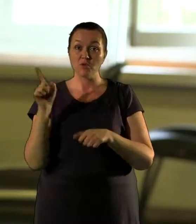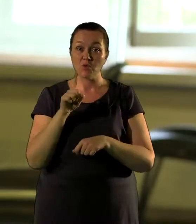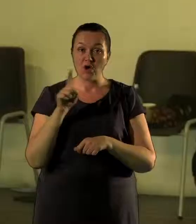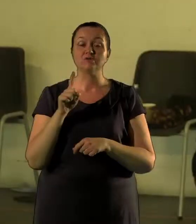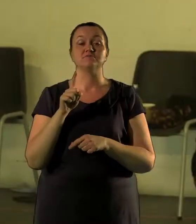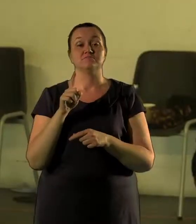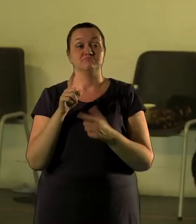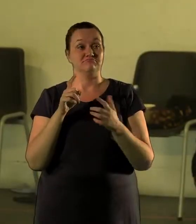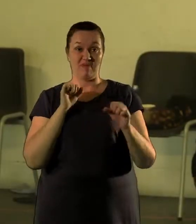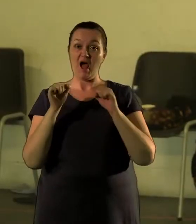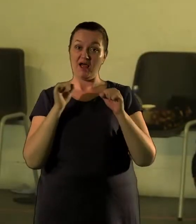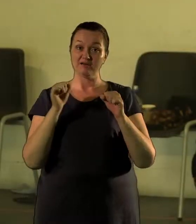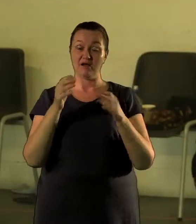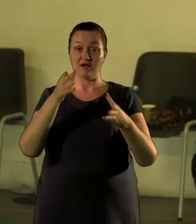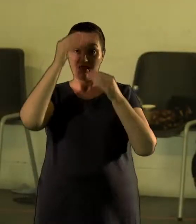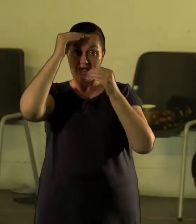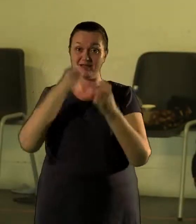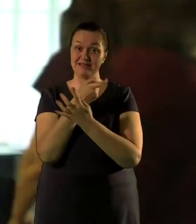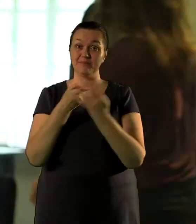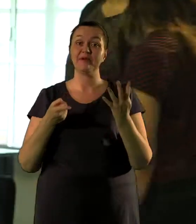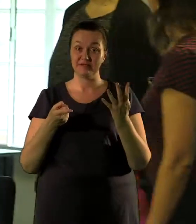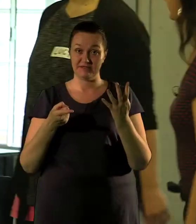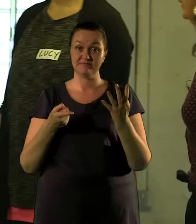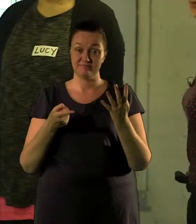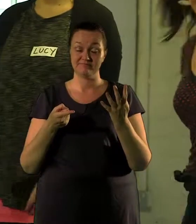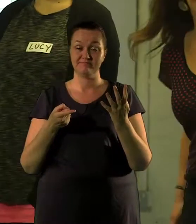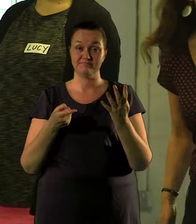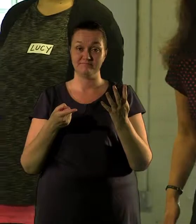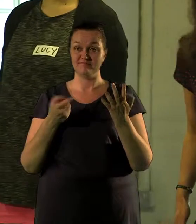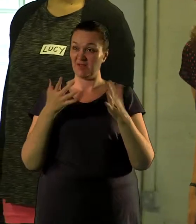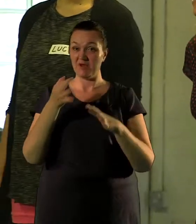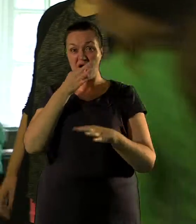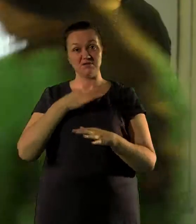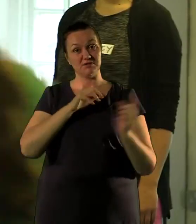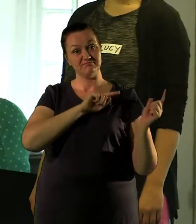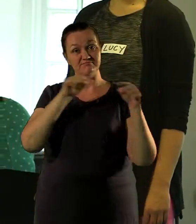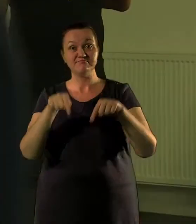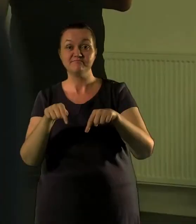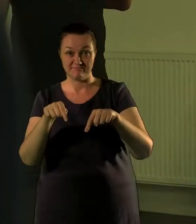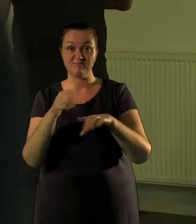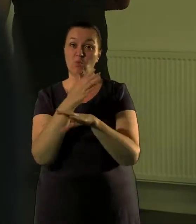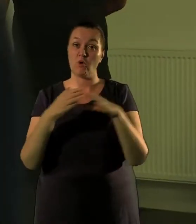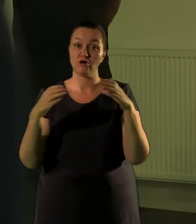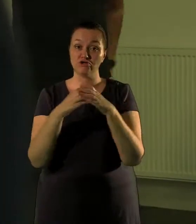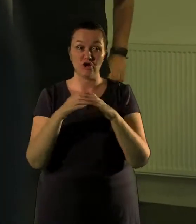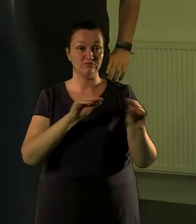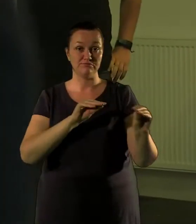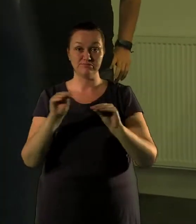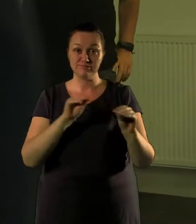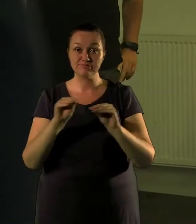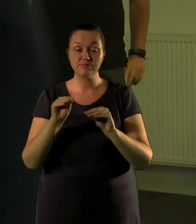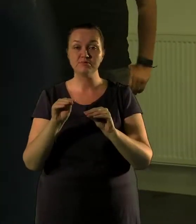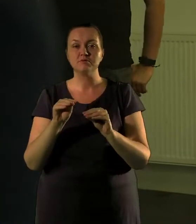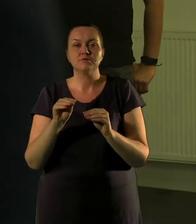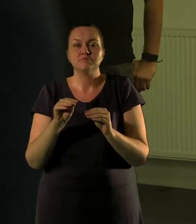disabilities. So I was asked to come and do a workshop on what it is to do workshops with people with